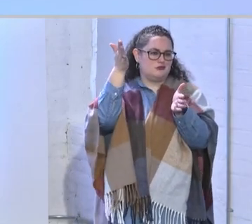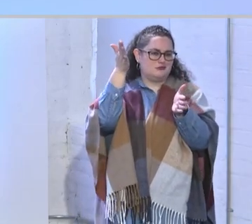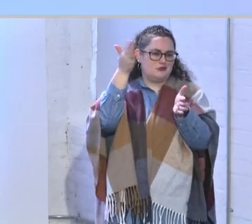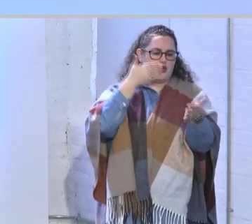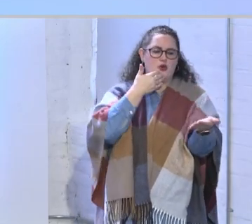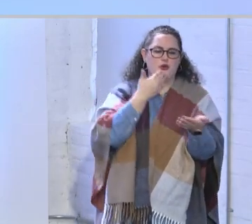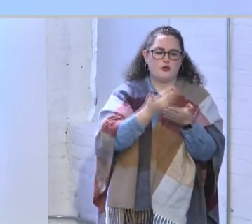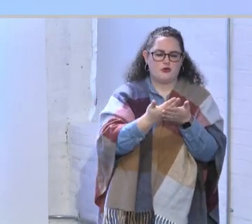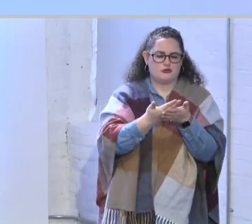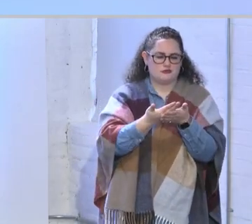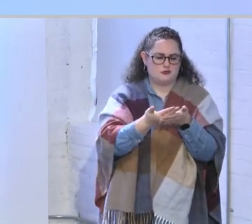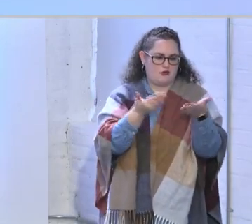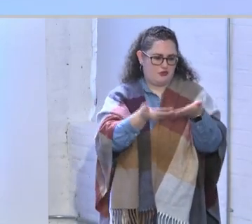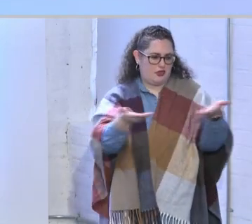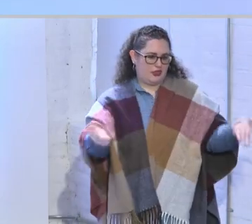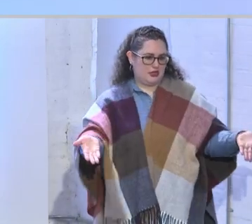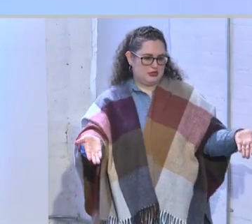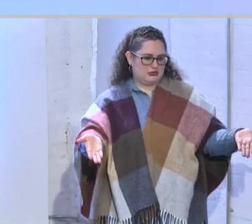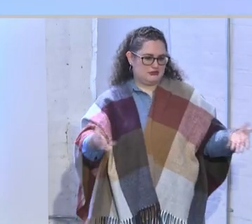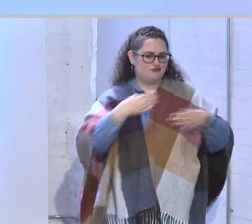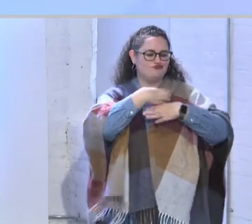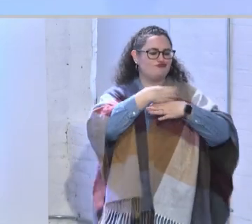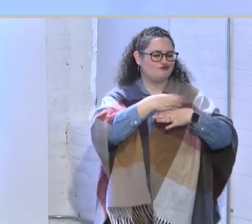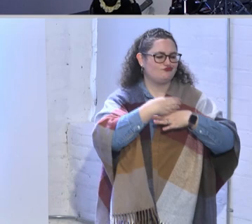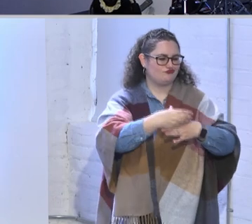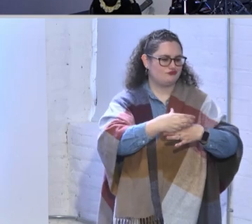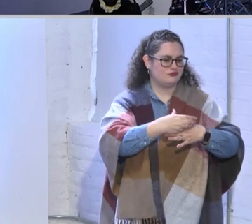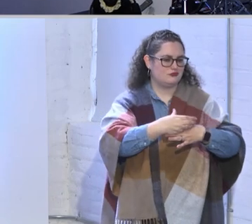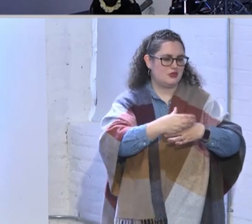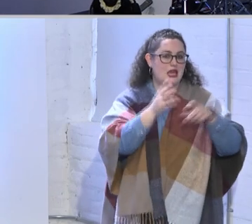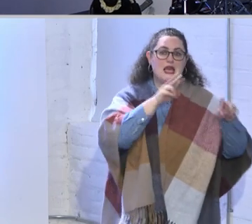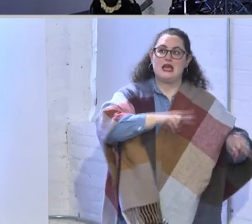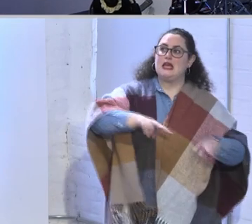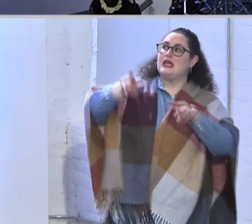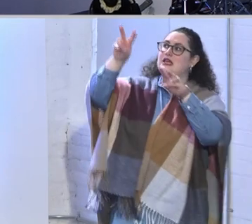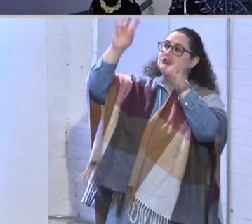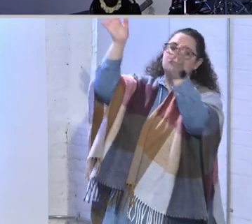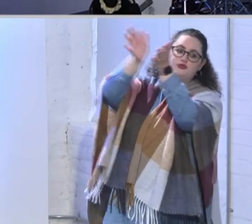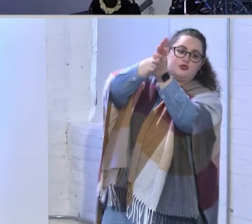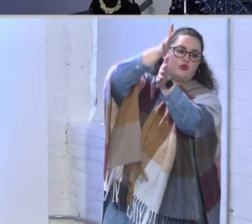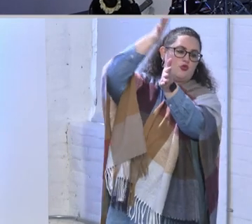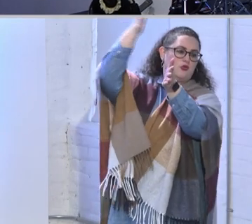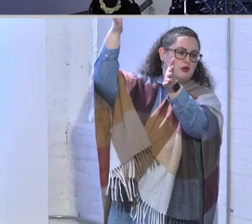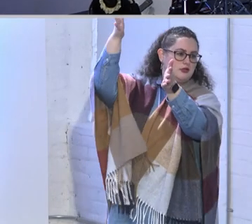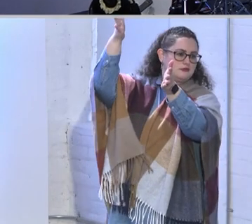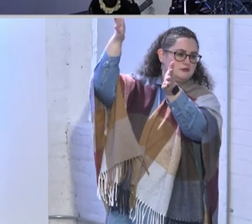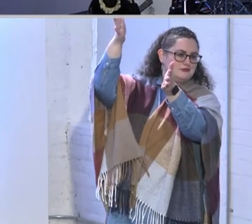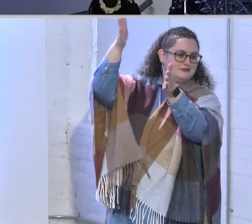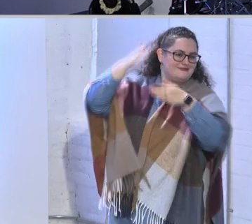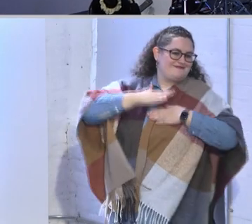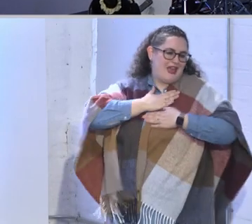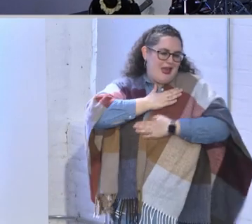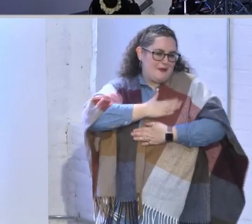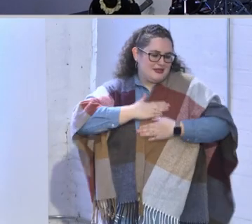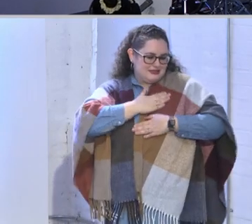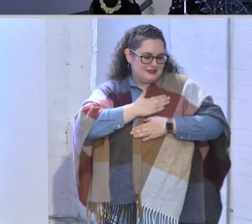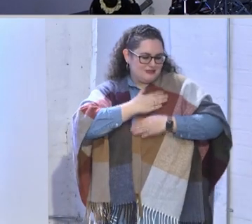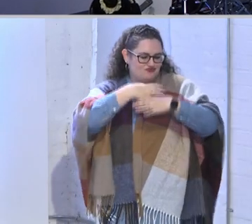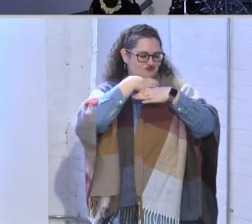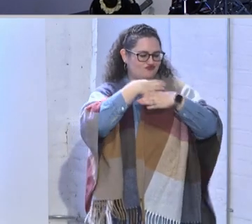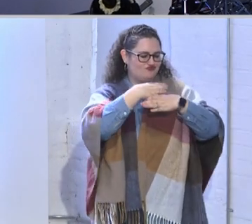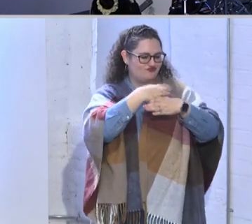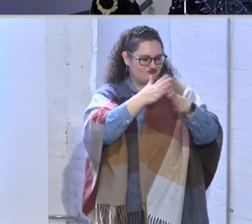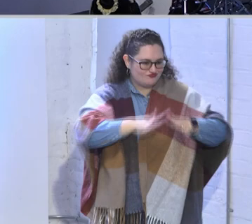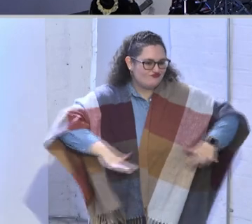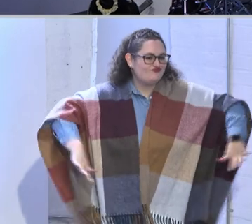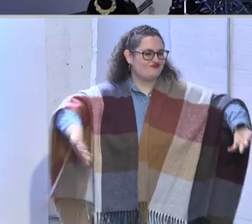creatures because the emanation of his glory implies the happiness of his creatures. So